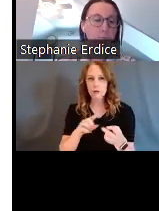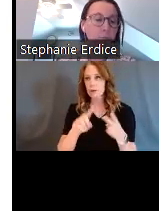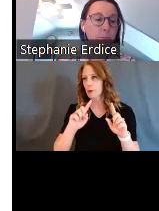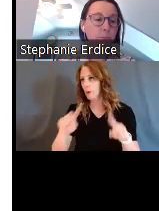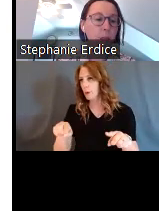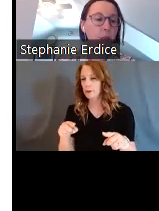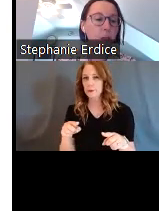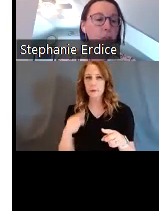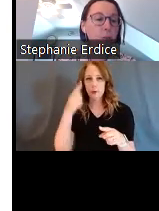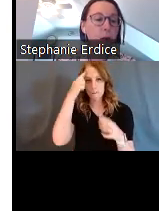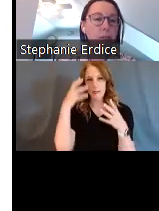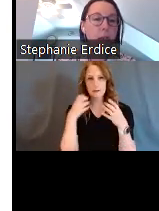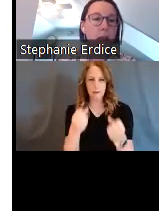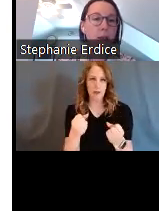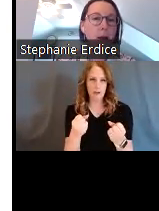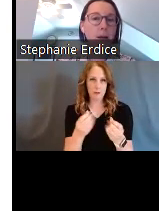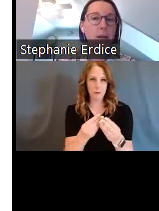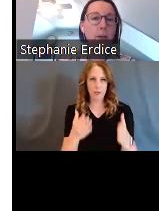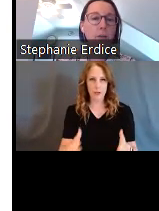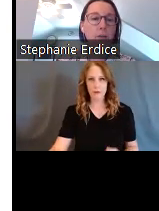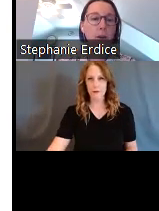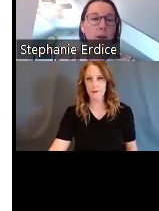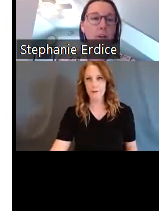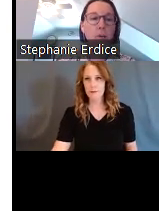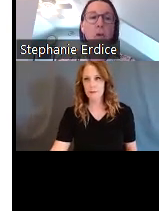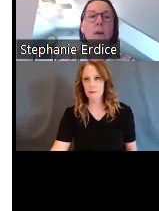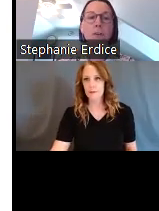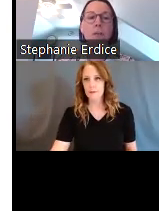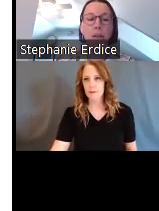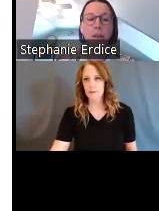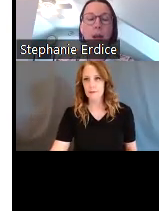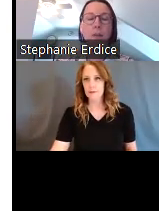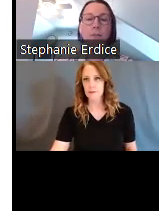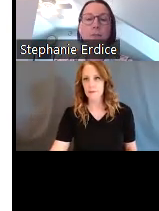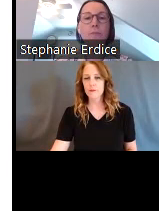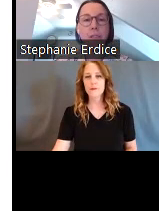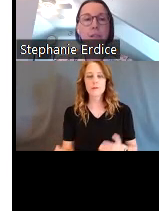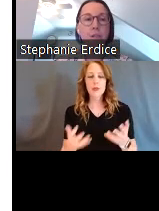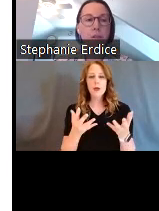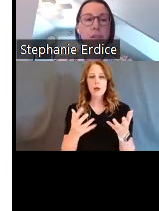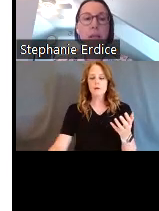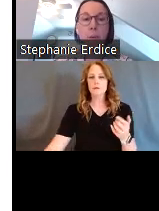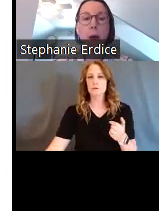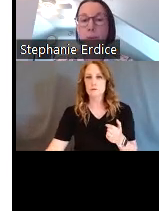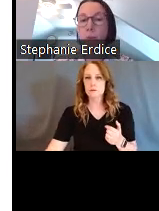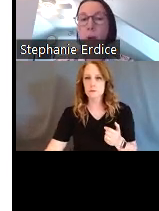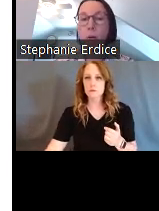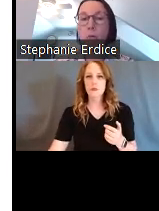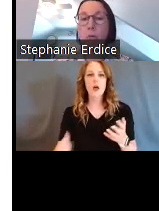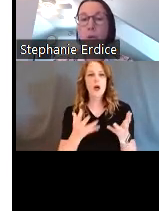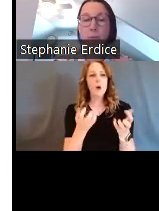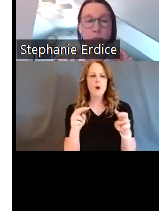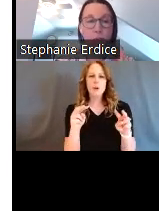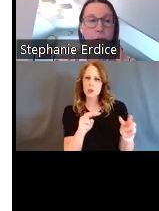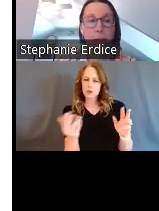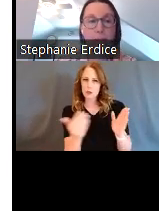practitioner. So I want to take another look at kind of this sample ethical